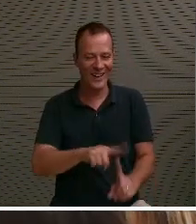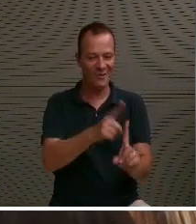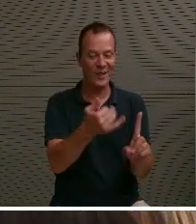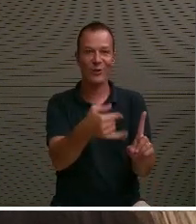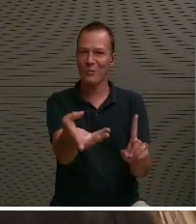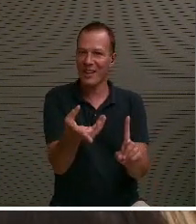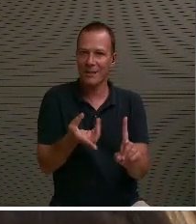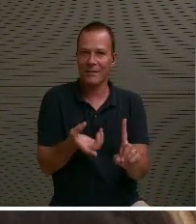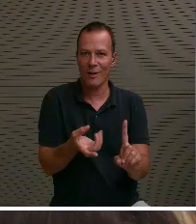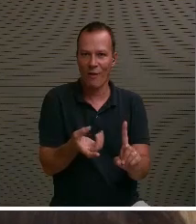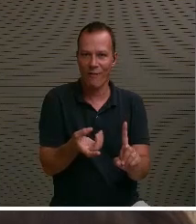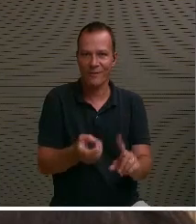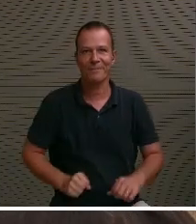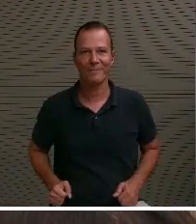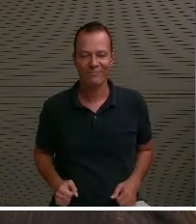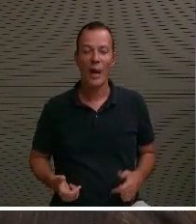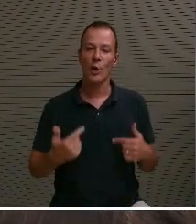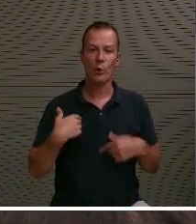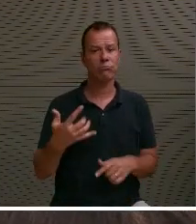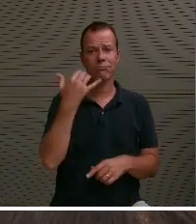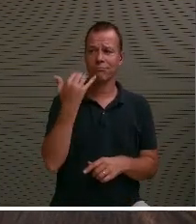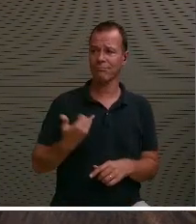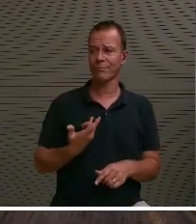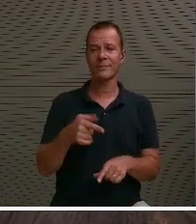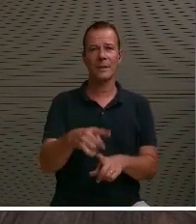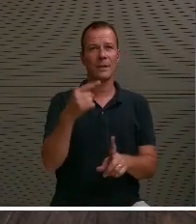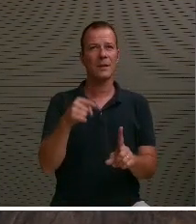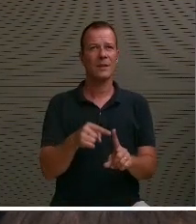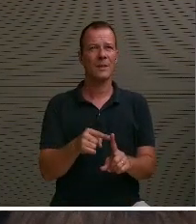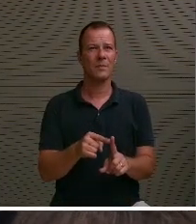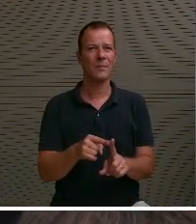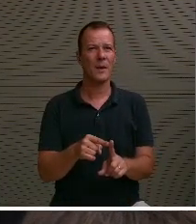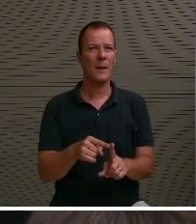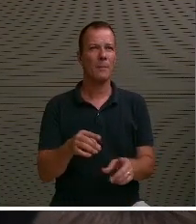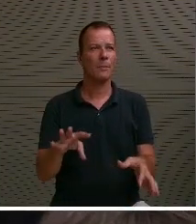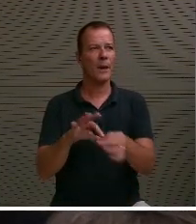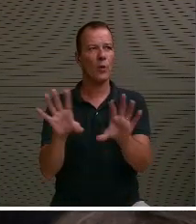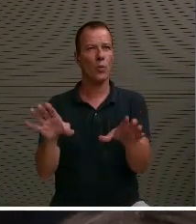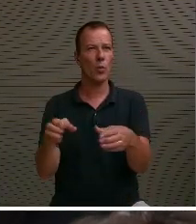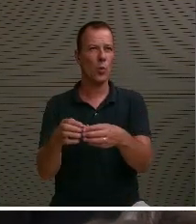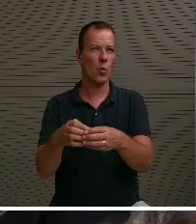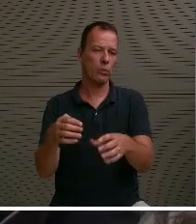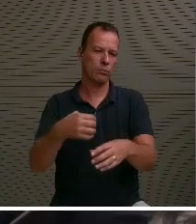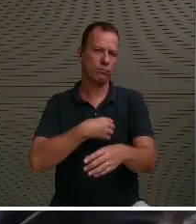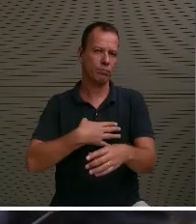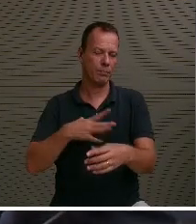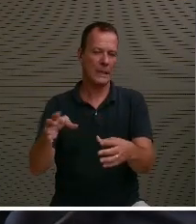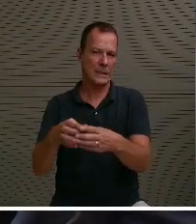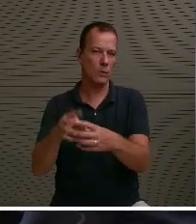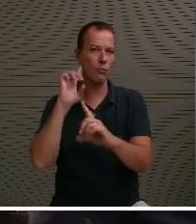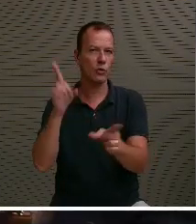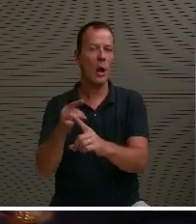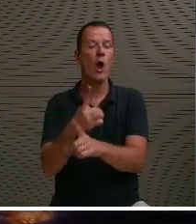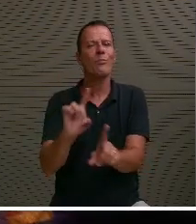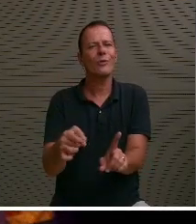2019, I was contacted by the producer of Georgetown, but I didn't believe it was real, because I was a huge fan of Georgetown since